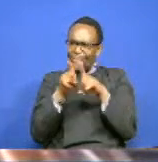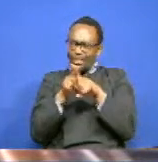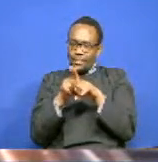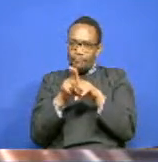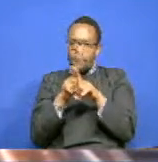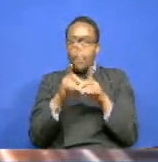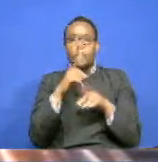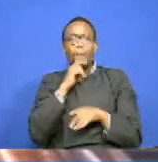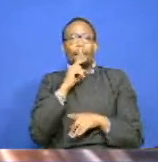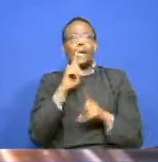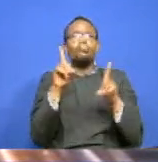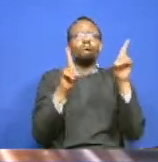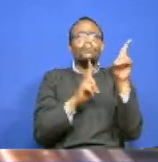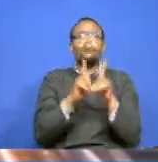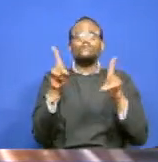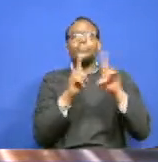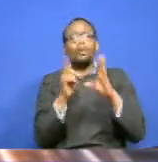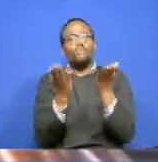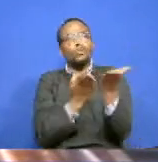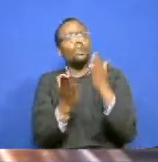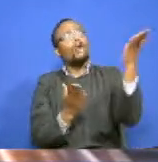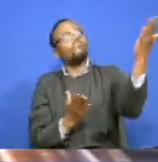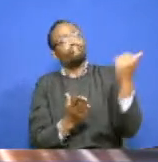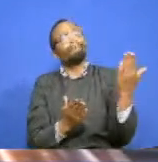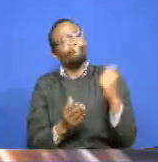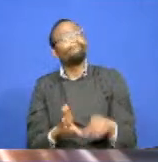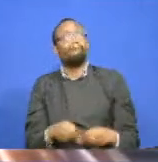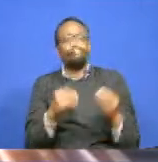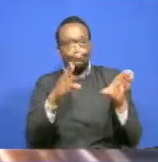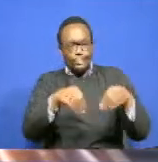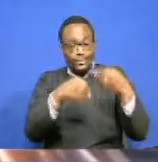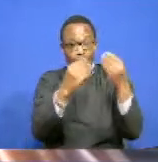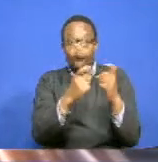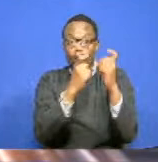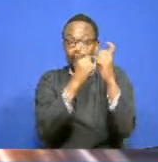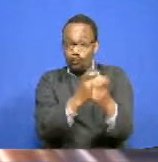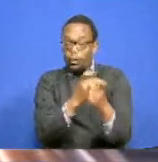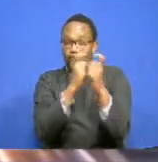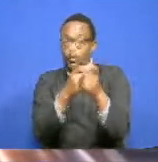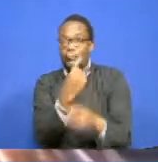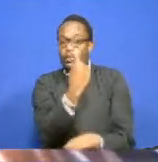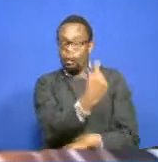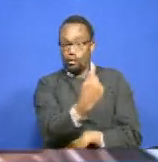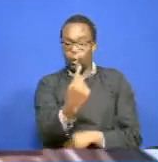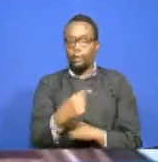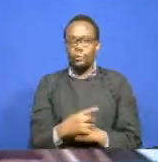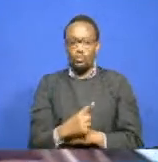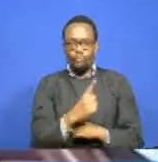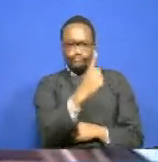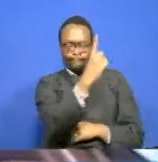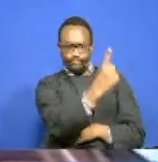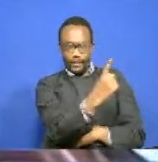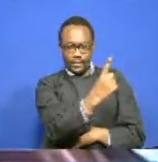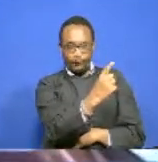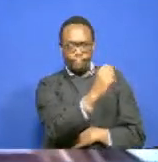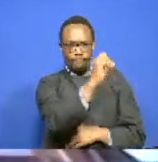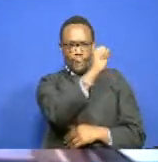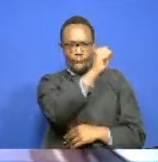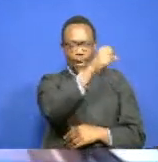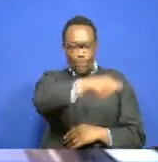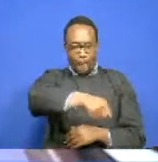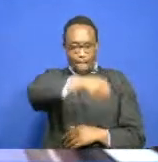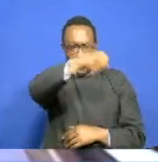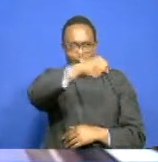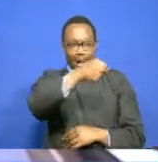on a journey who called his servants and entrusted him his property to them. To one, he gave 5 talents of